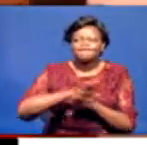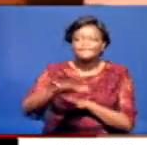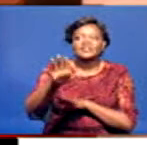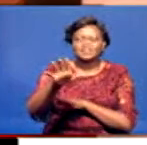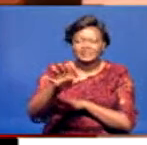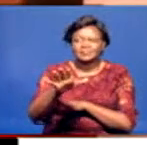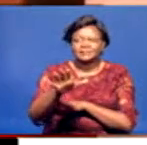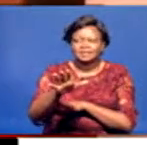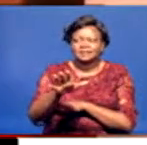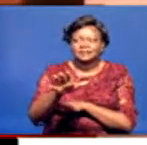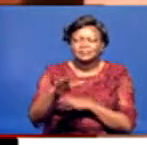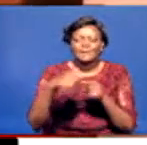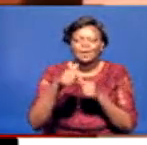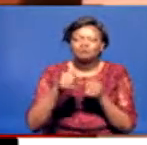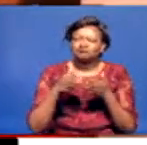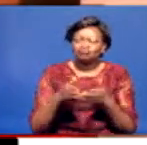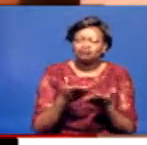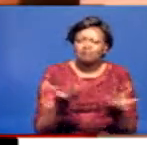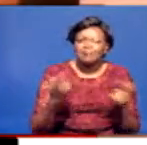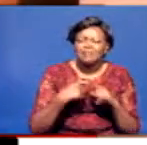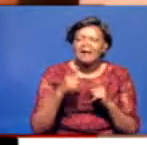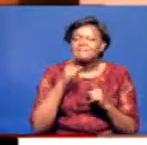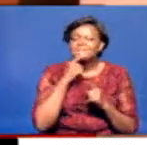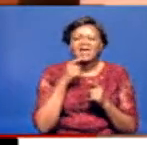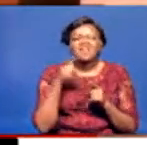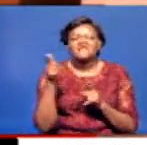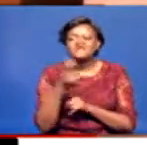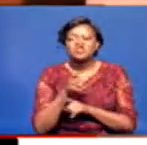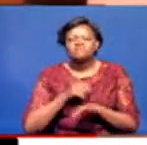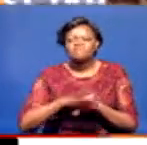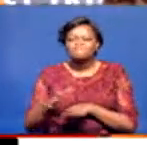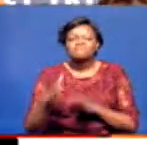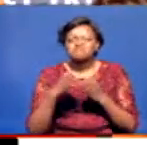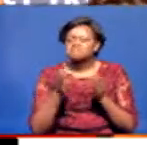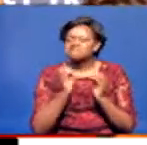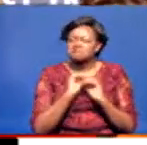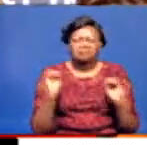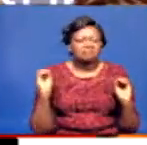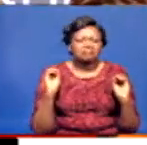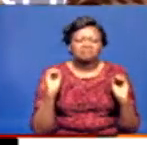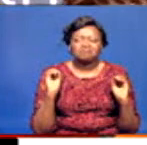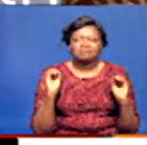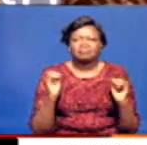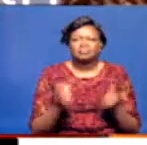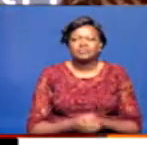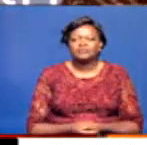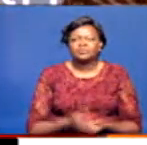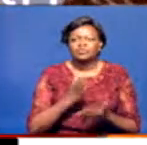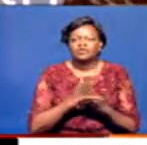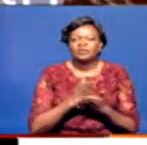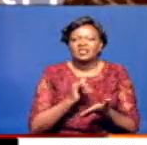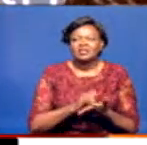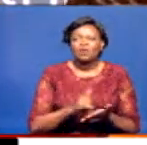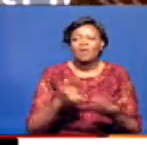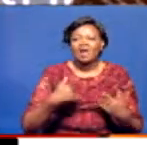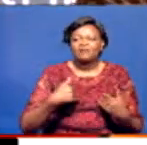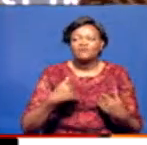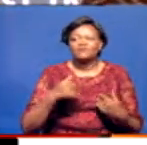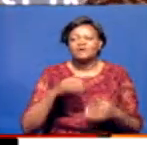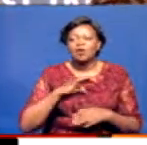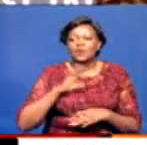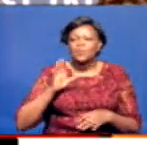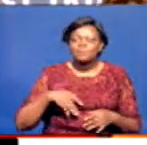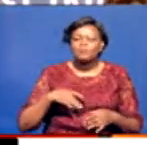their sexuality, but we have not seen men's video circulating on sexuality. Kwa mfano kwenye wanawake wa kutosha bungeni,